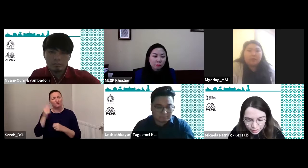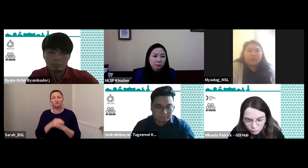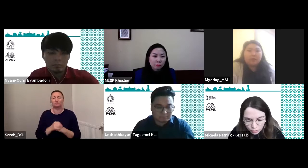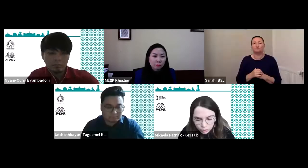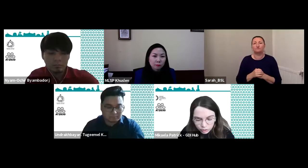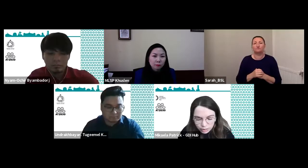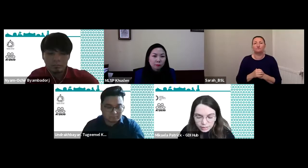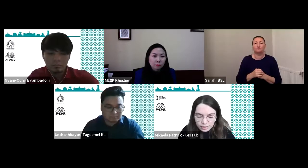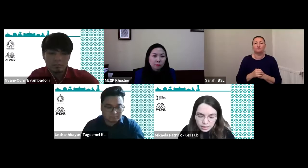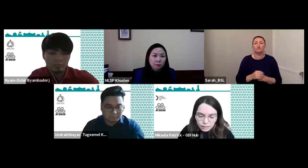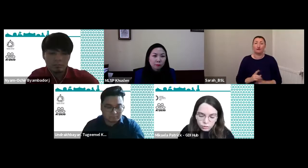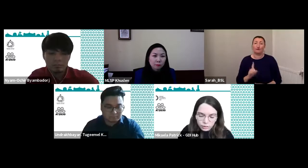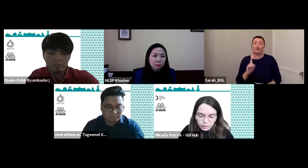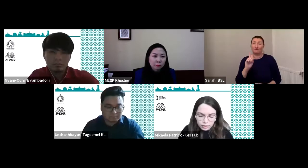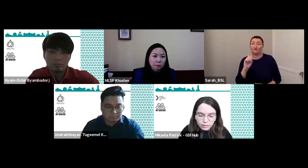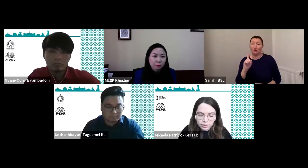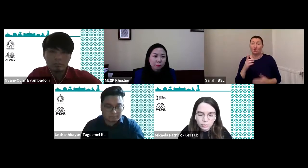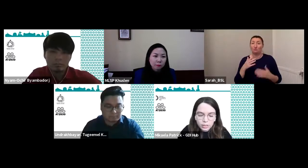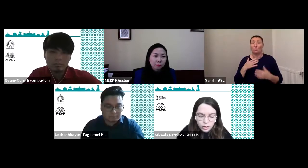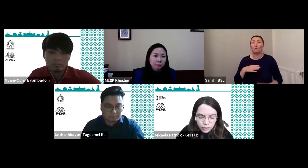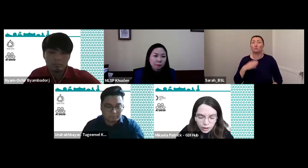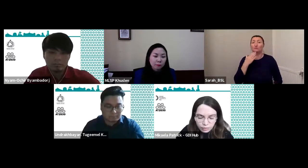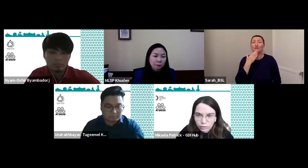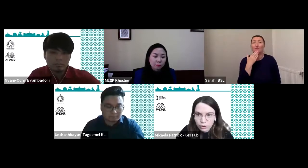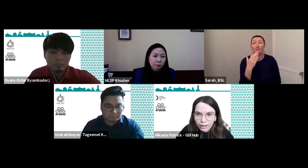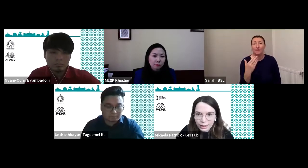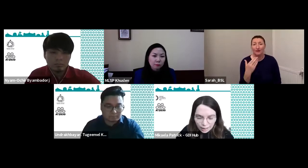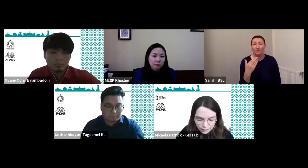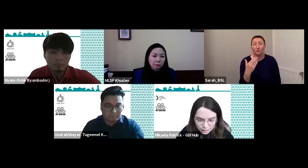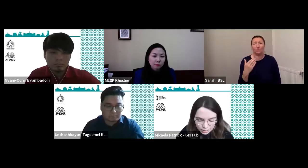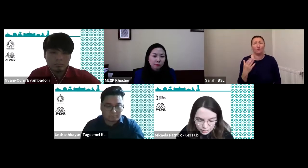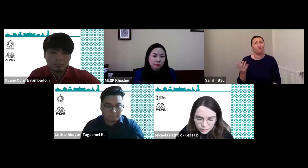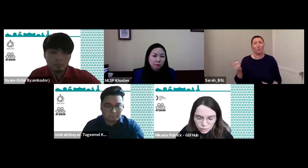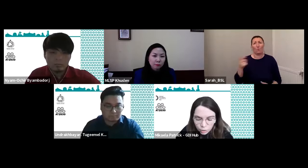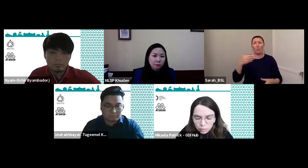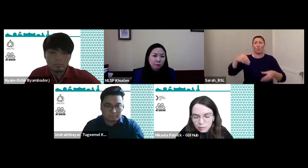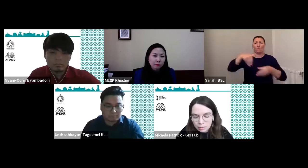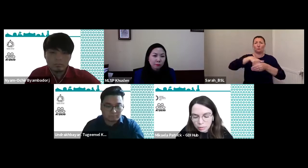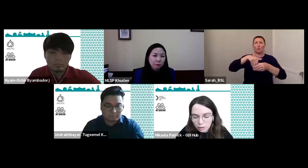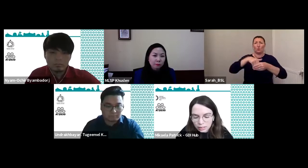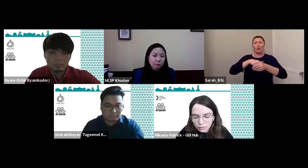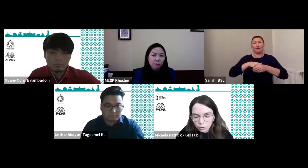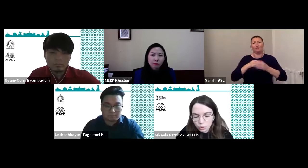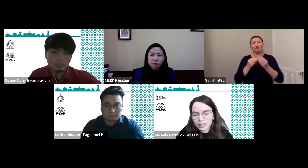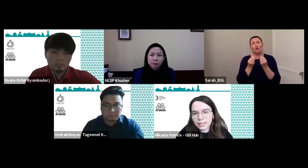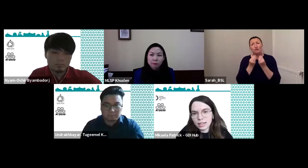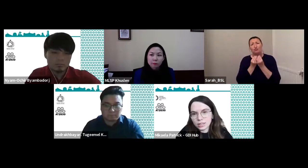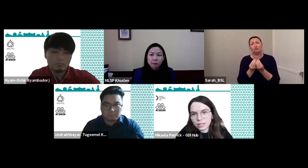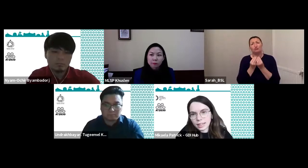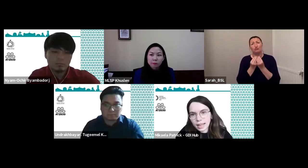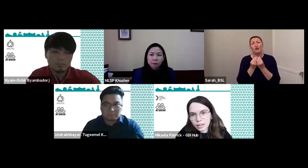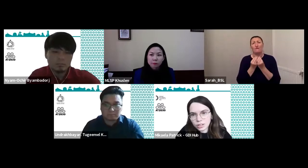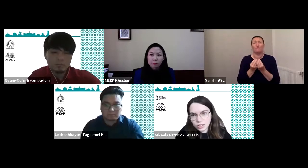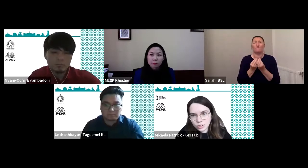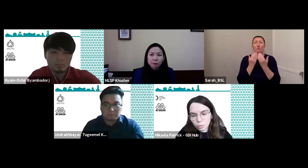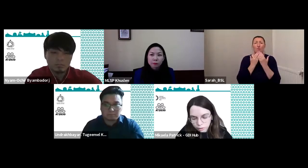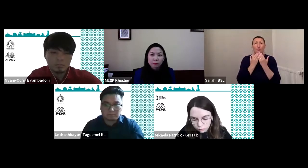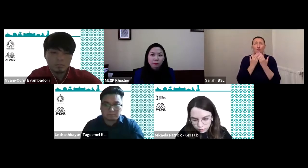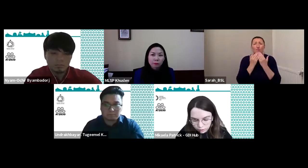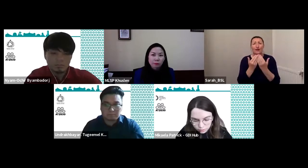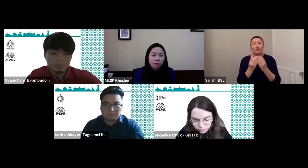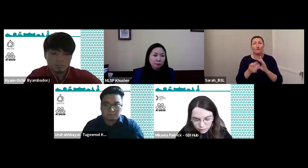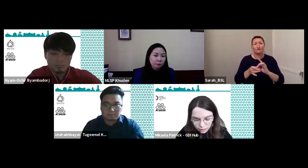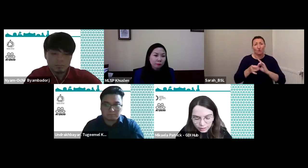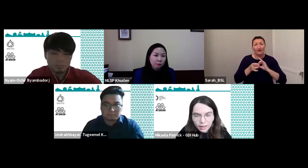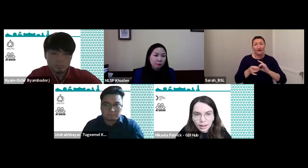like to thank everyone that is here joining us. We're so grateful and glad to see so many people and different organisations engaged in the topic